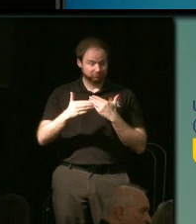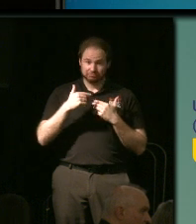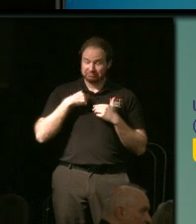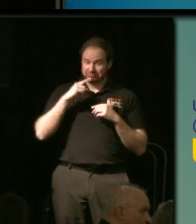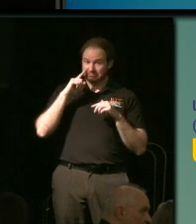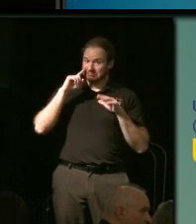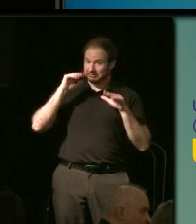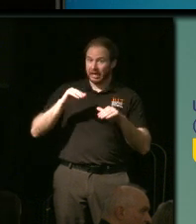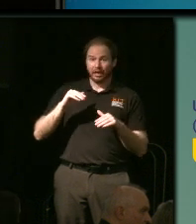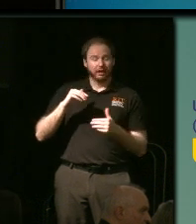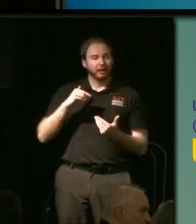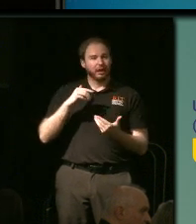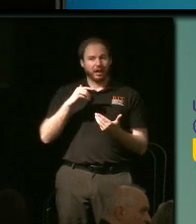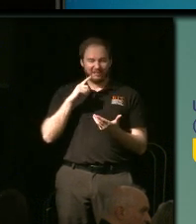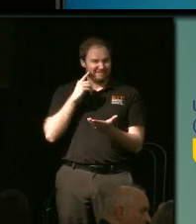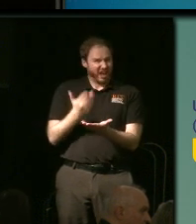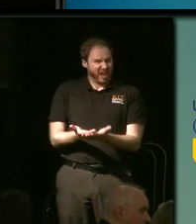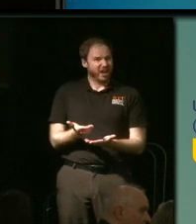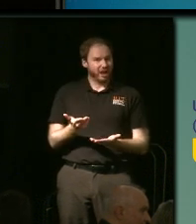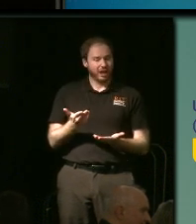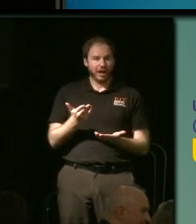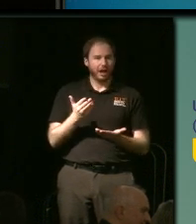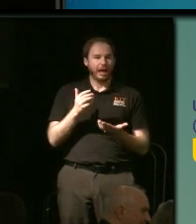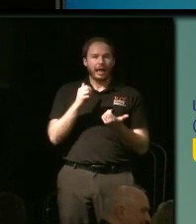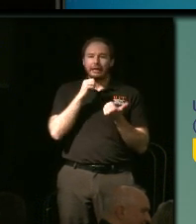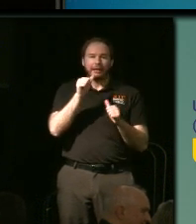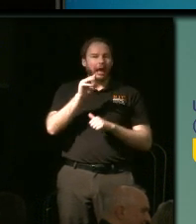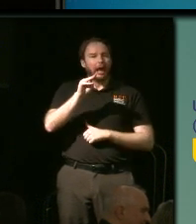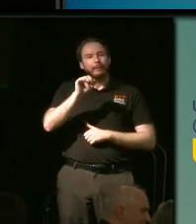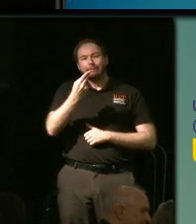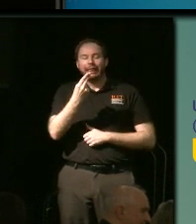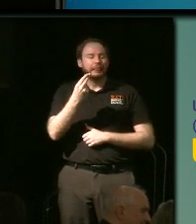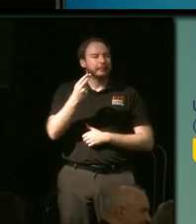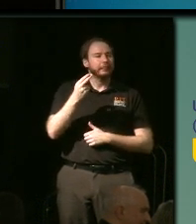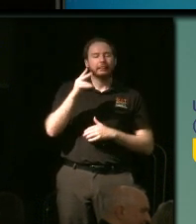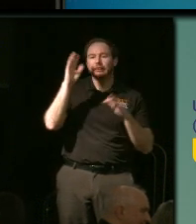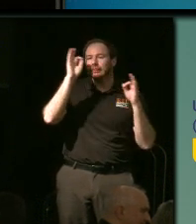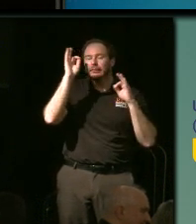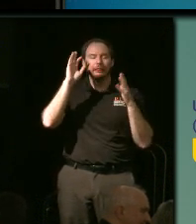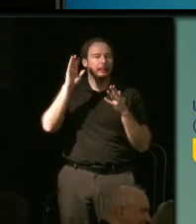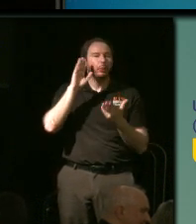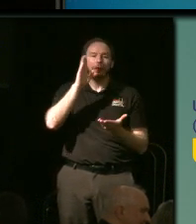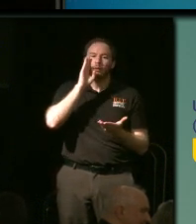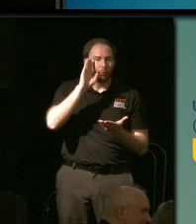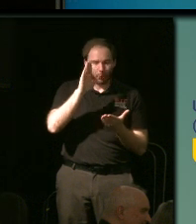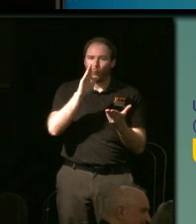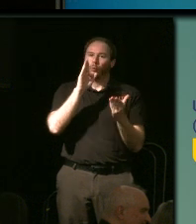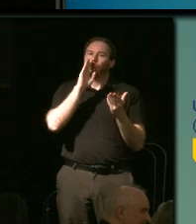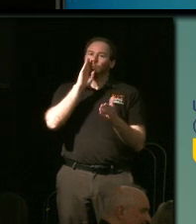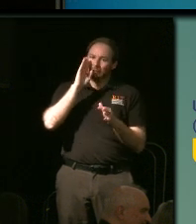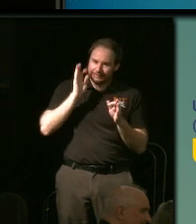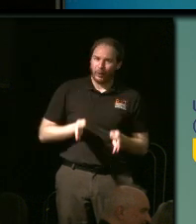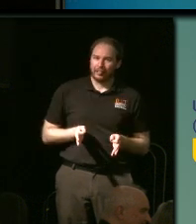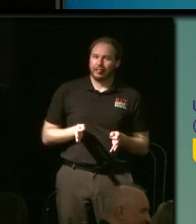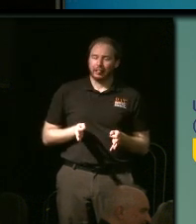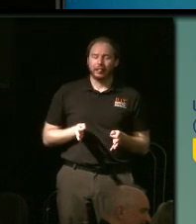fact. I don't think I think it's no longer an if, it's just a matter of when.